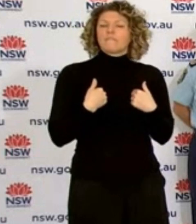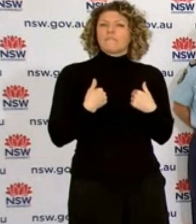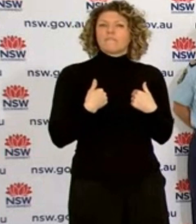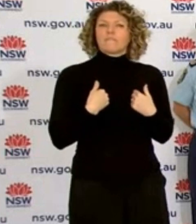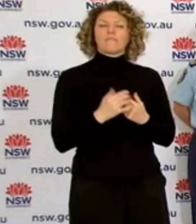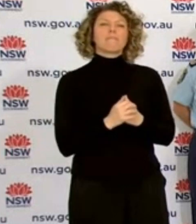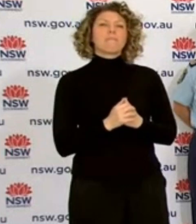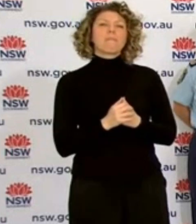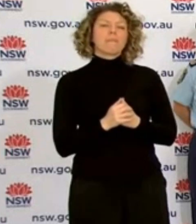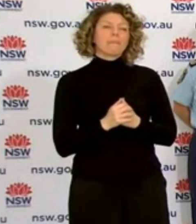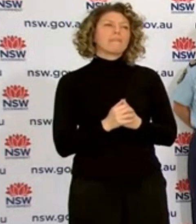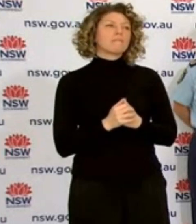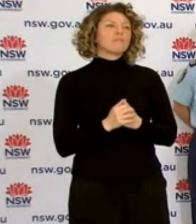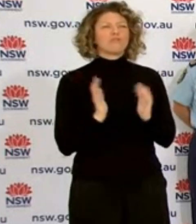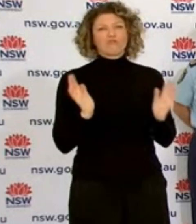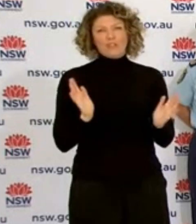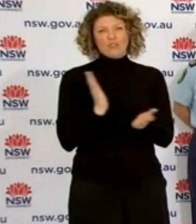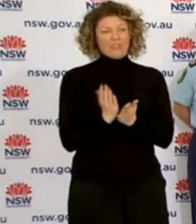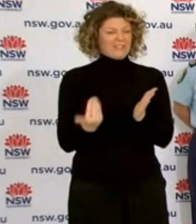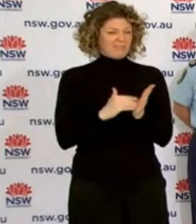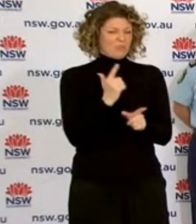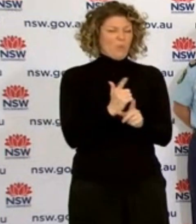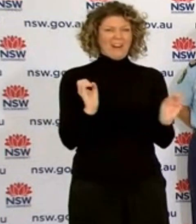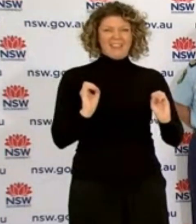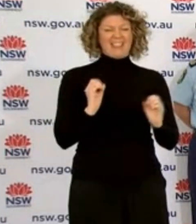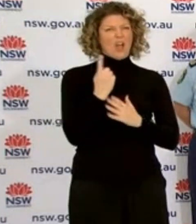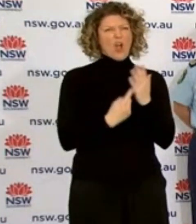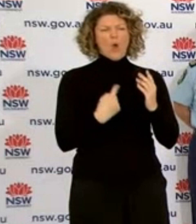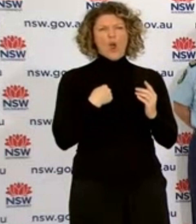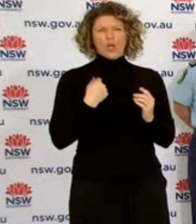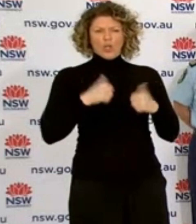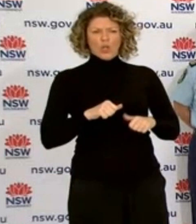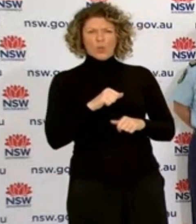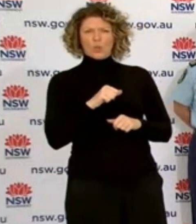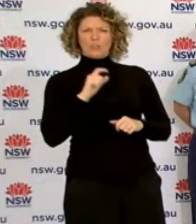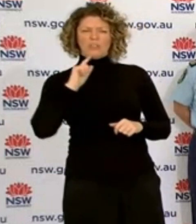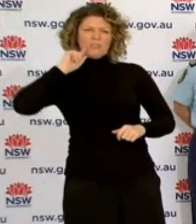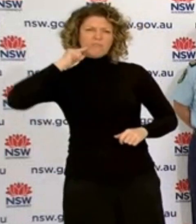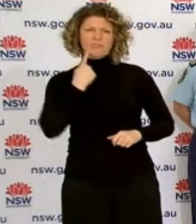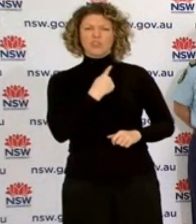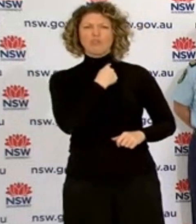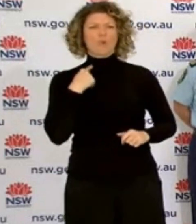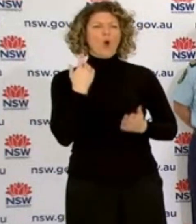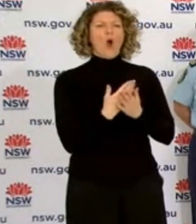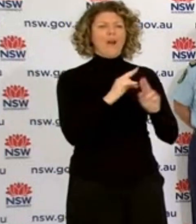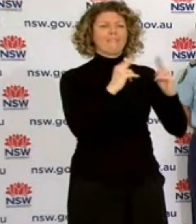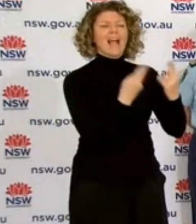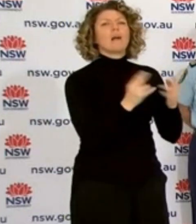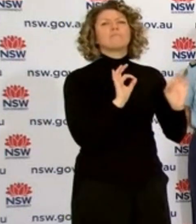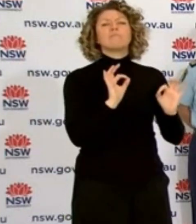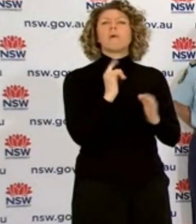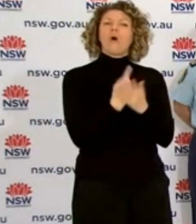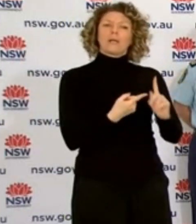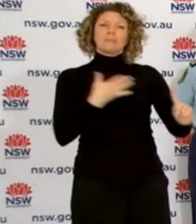also, so I think that's all I can say, is that we would never use that tool inappropriately, but I can't comment on the